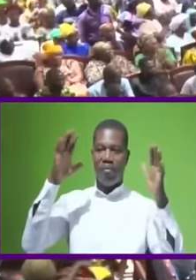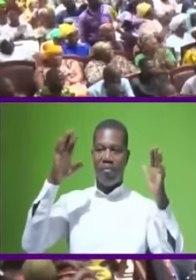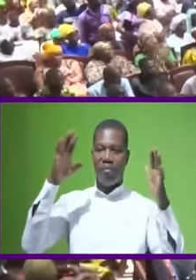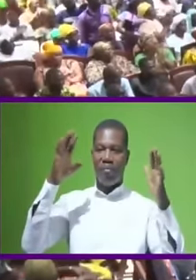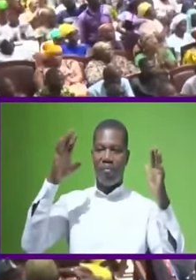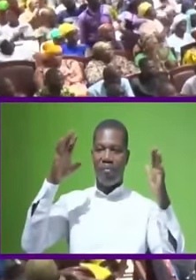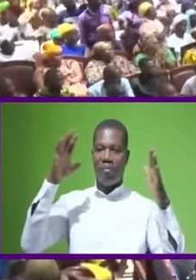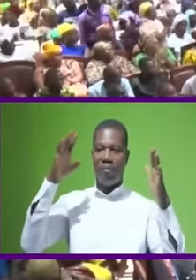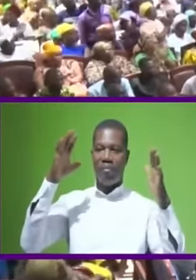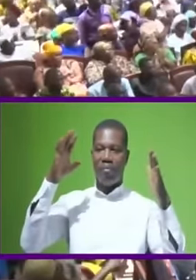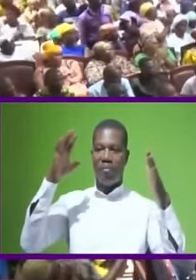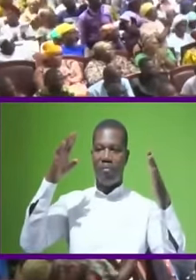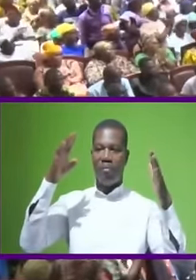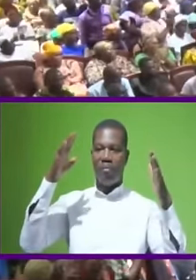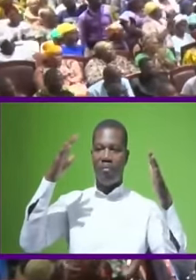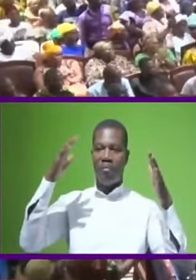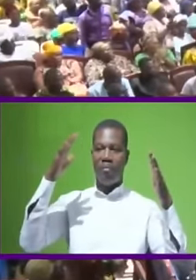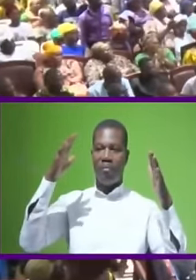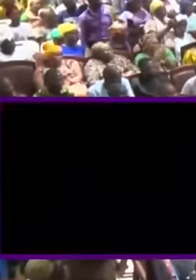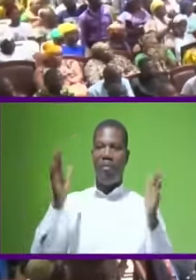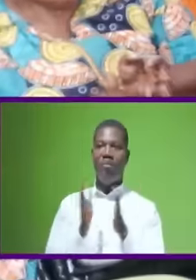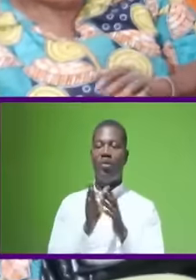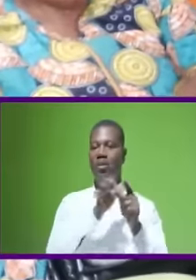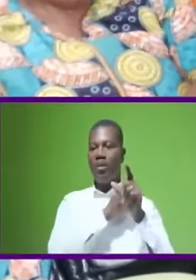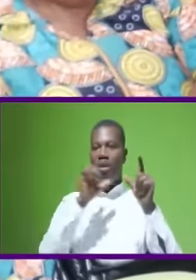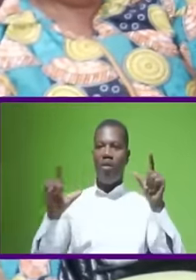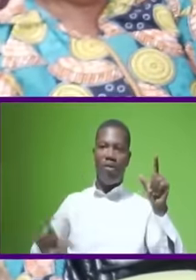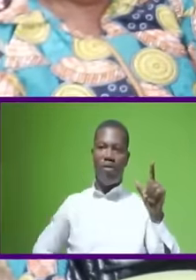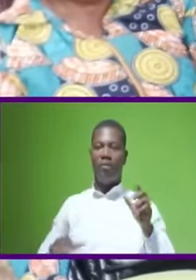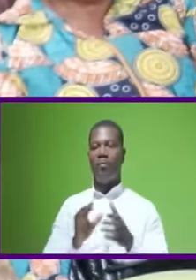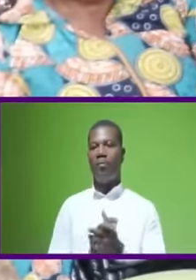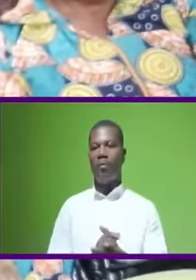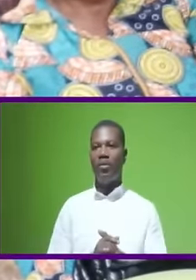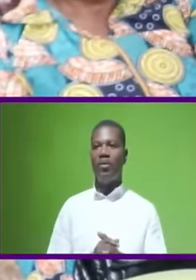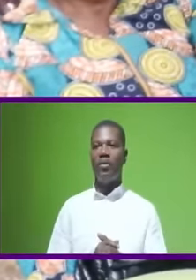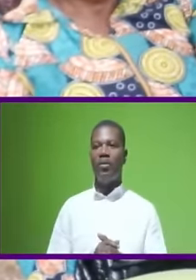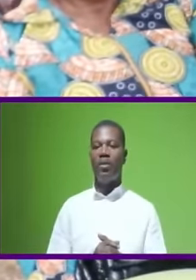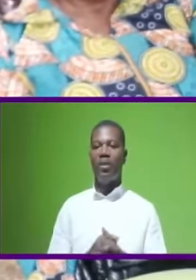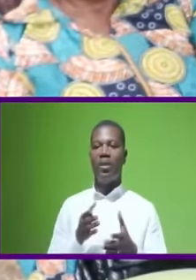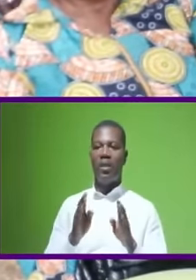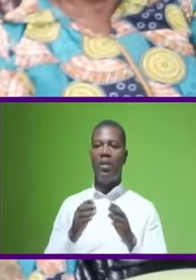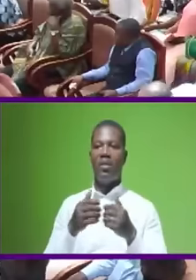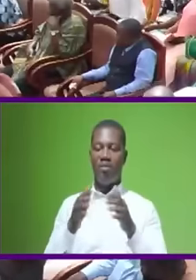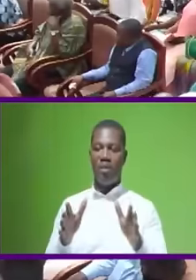Yes. Yes. Praise the Lord. Hallelujah. Me and you.